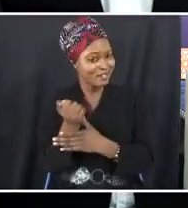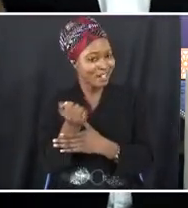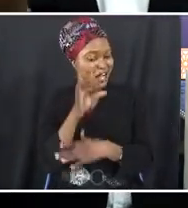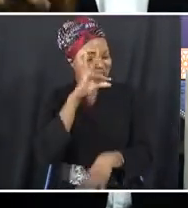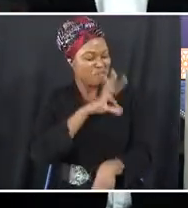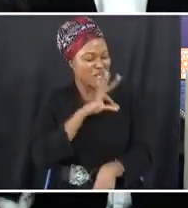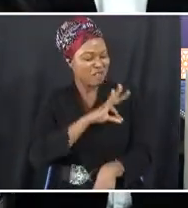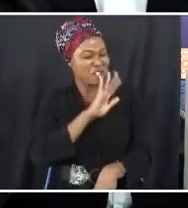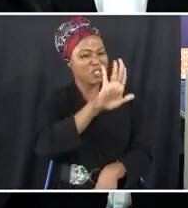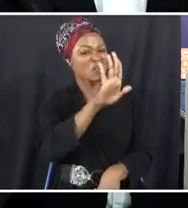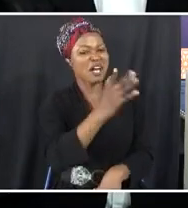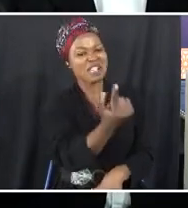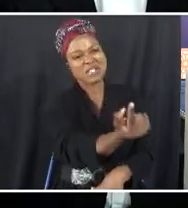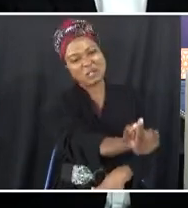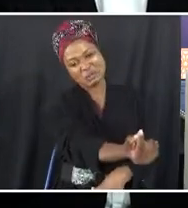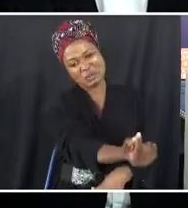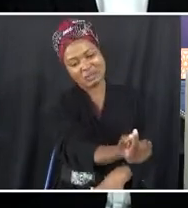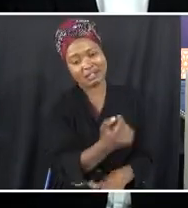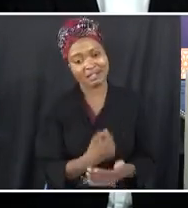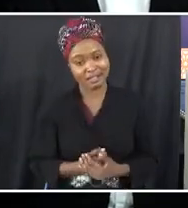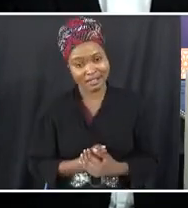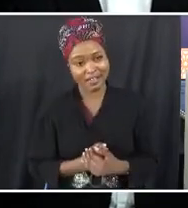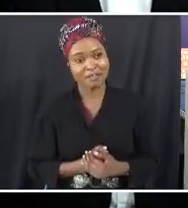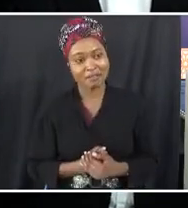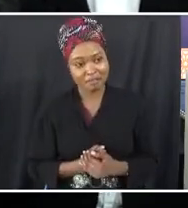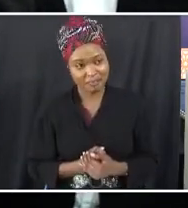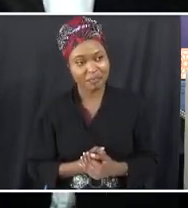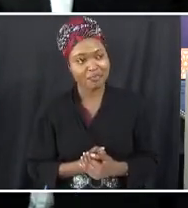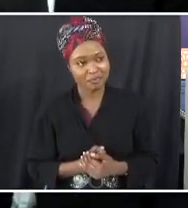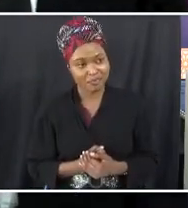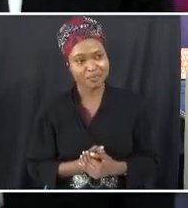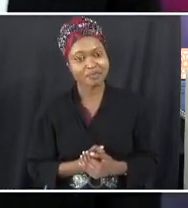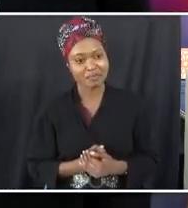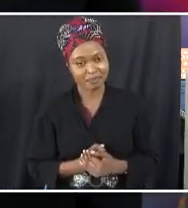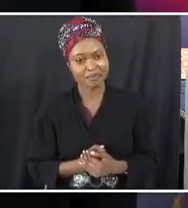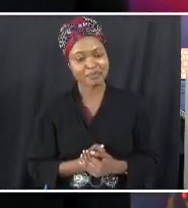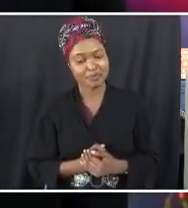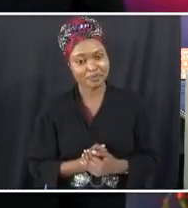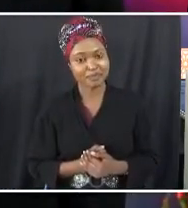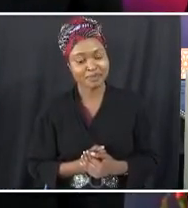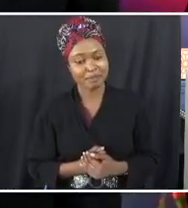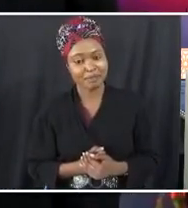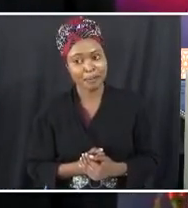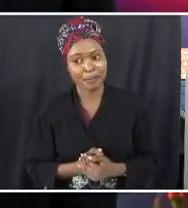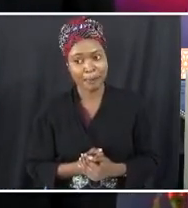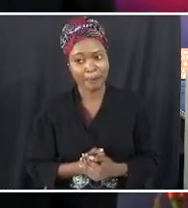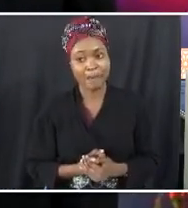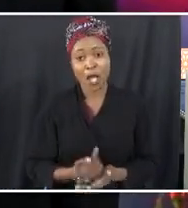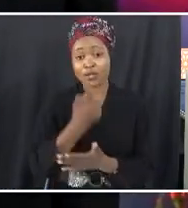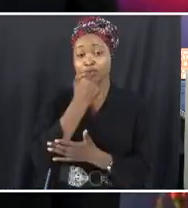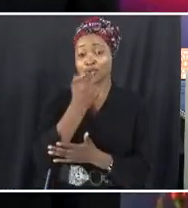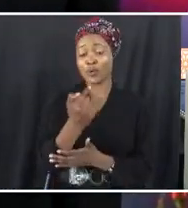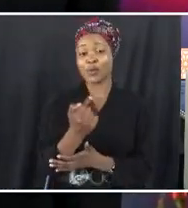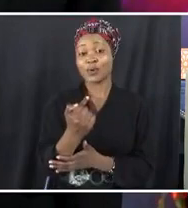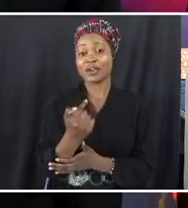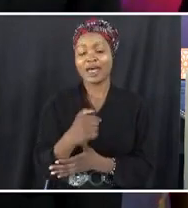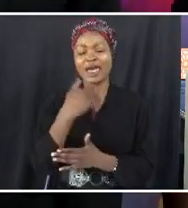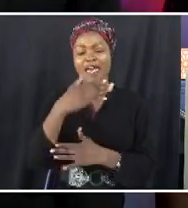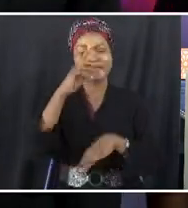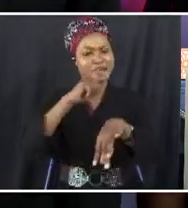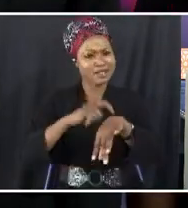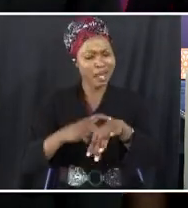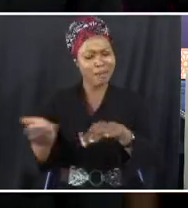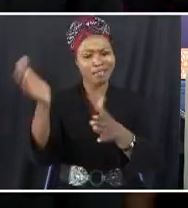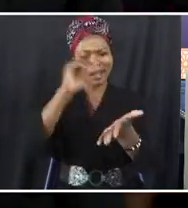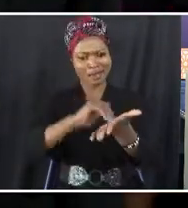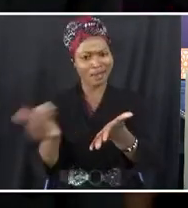benefit ceased to obtain with your circle of friends. And so every time and